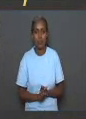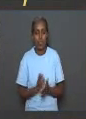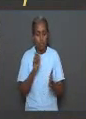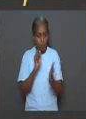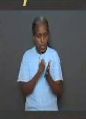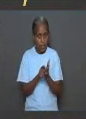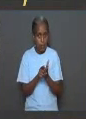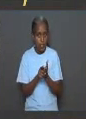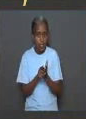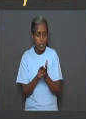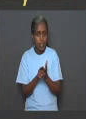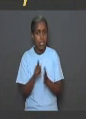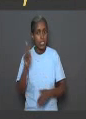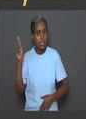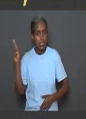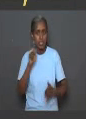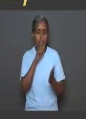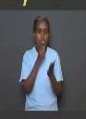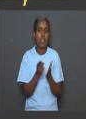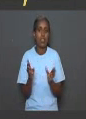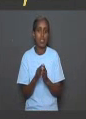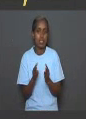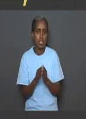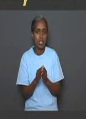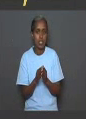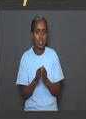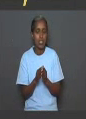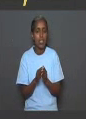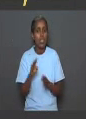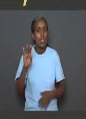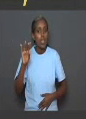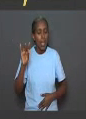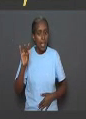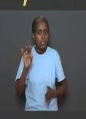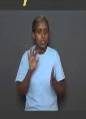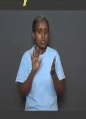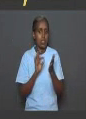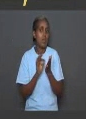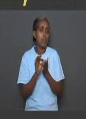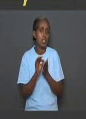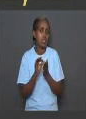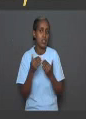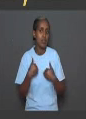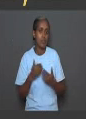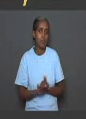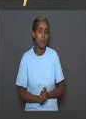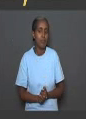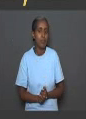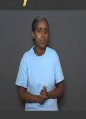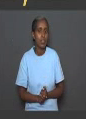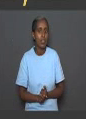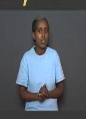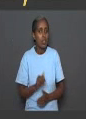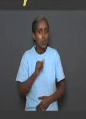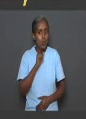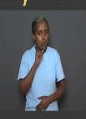example, in this data set, there are 8 numbers. There is